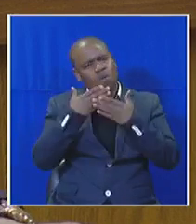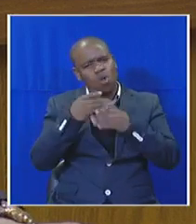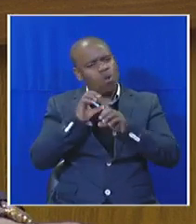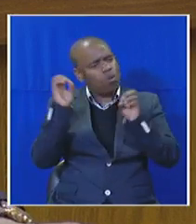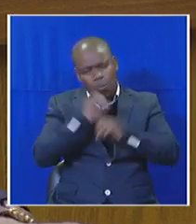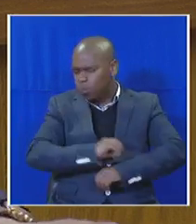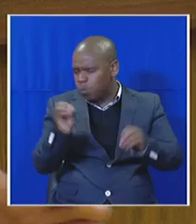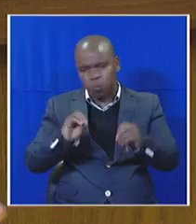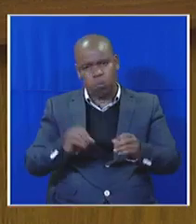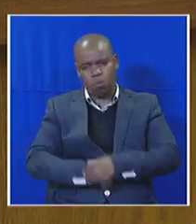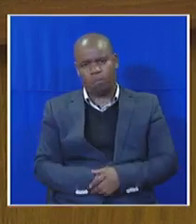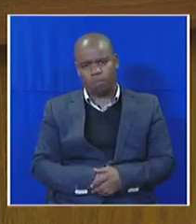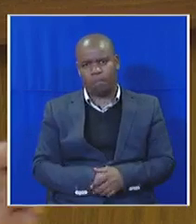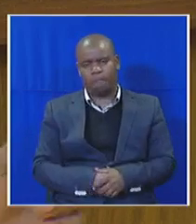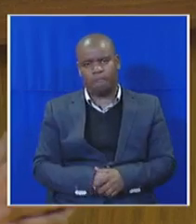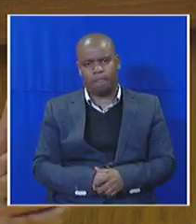Madam Speaker.